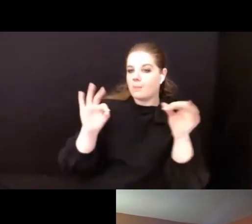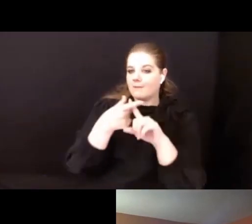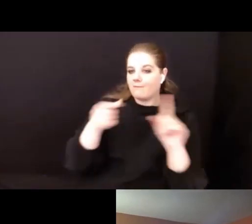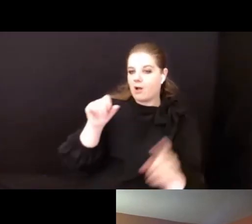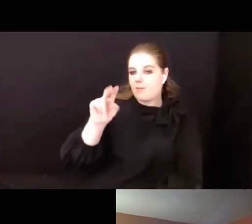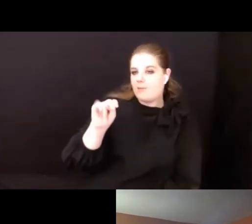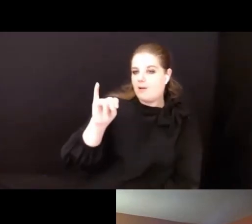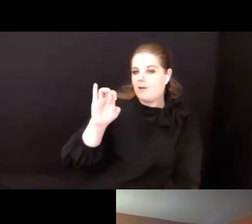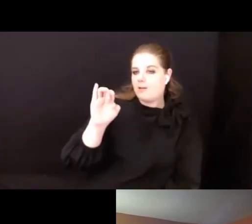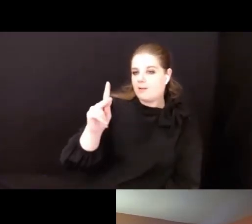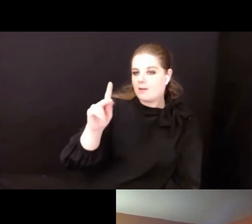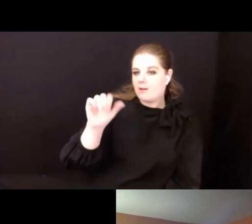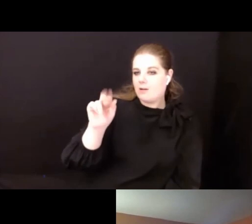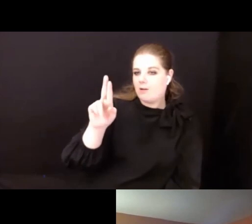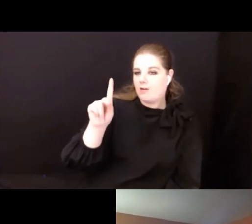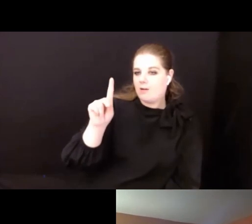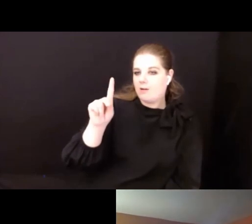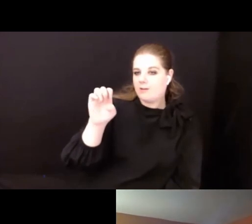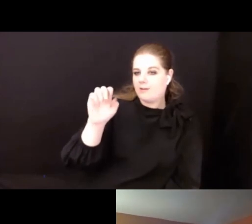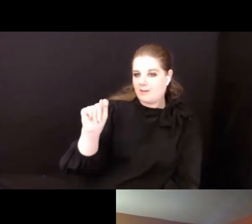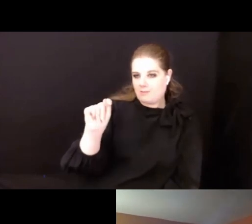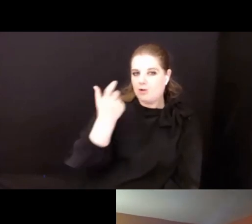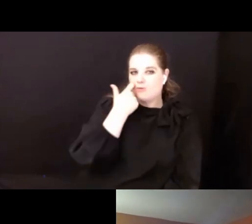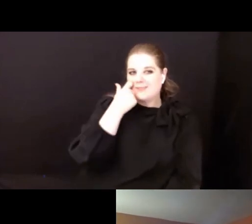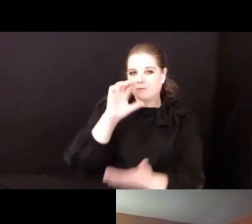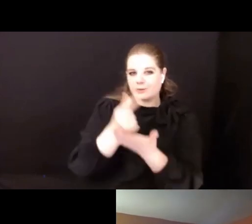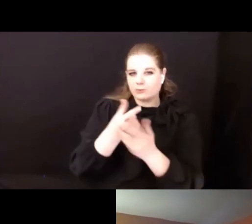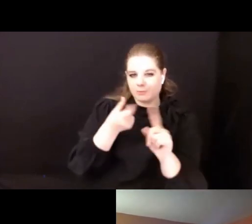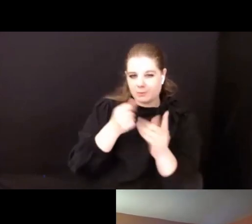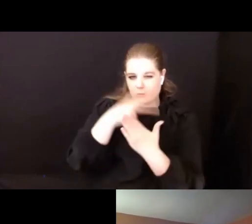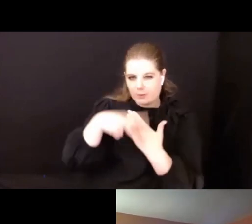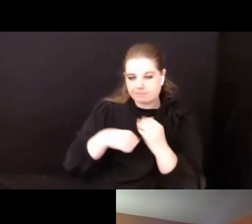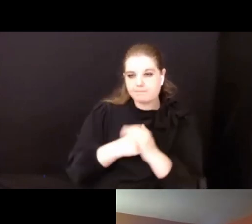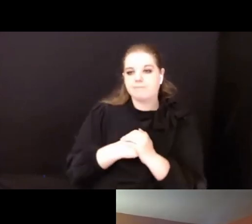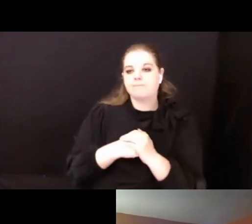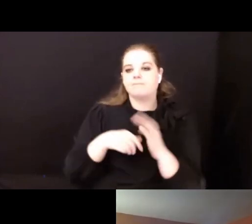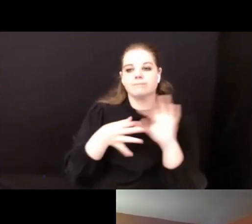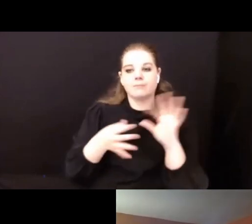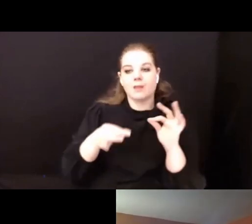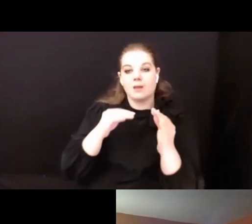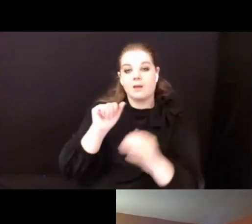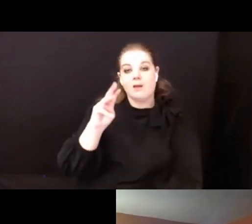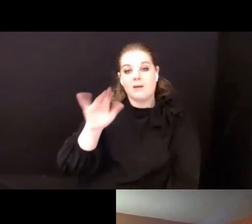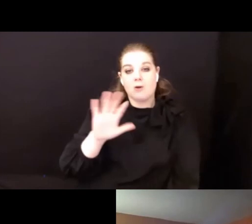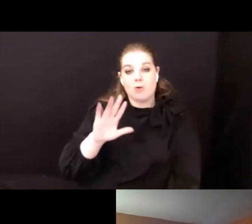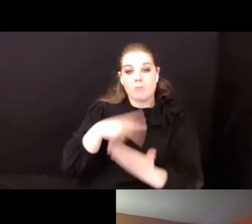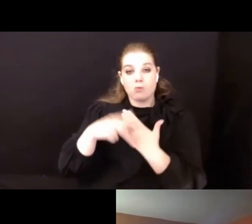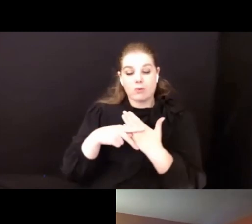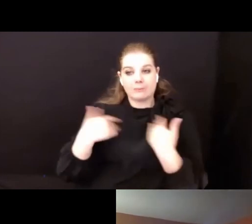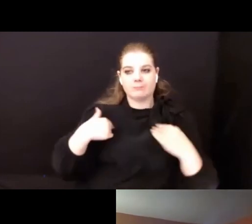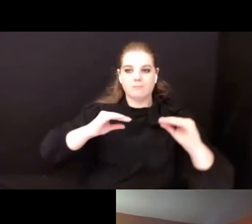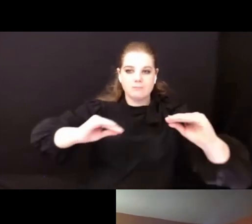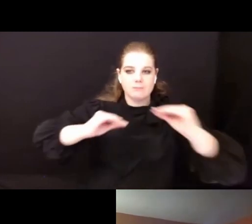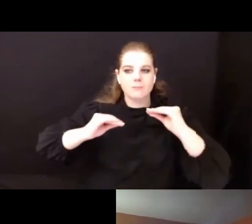Audet. He is a recent graduate from our program, and he said Amy's program was the one that taught me the depth